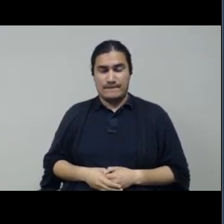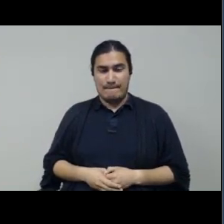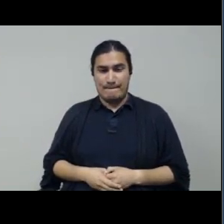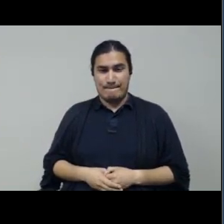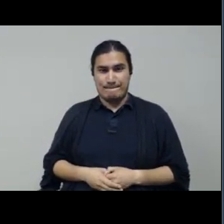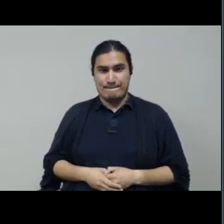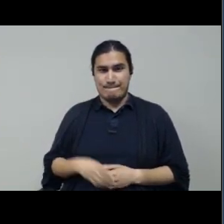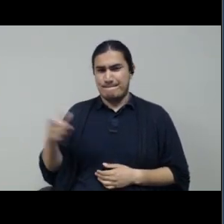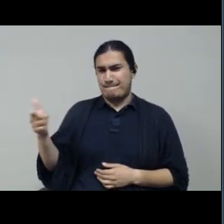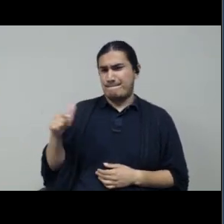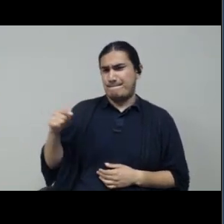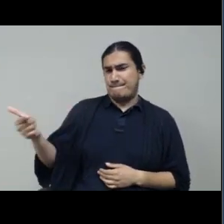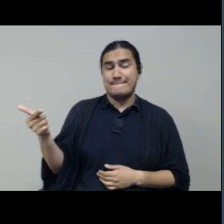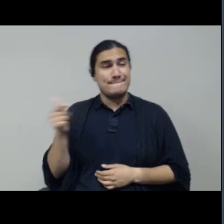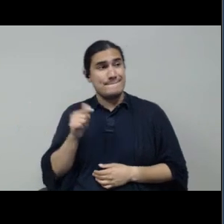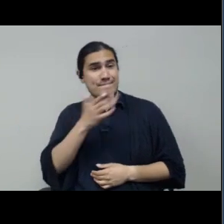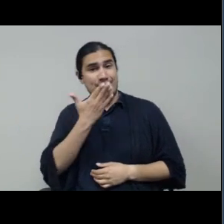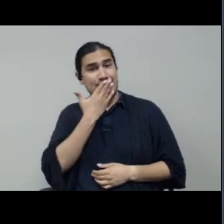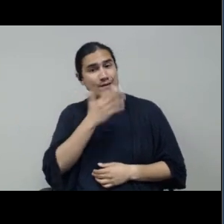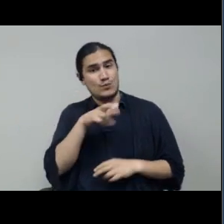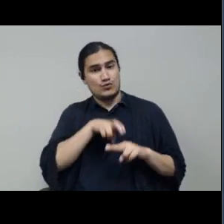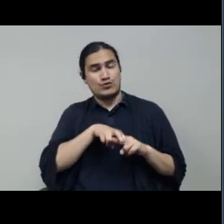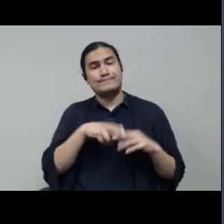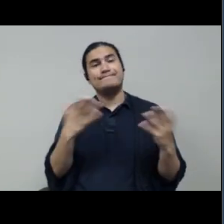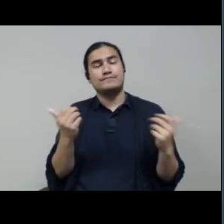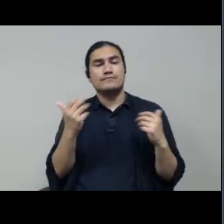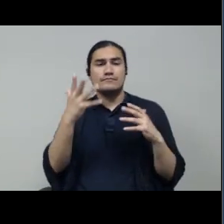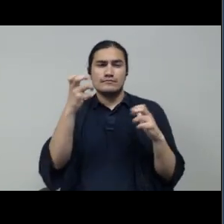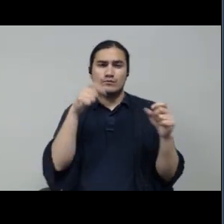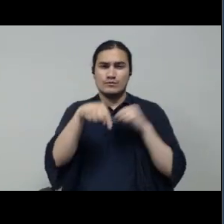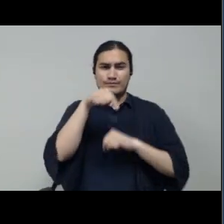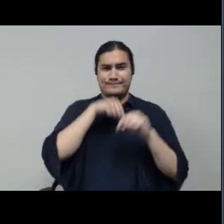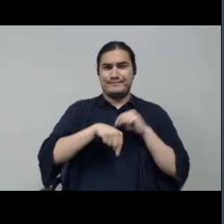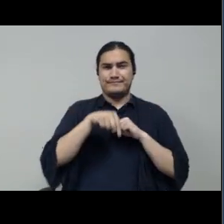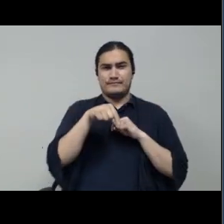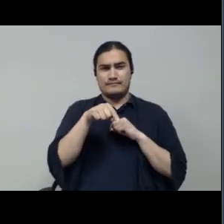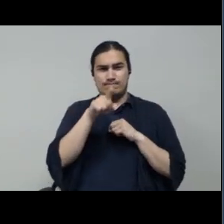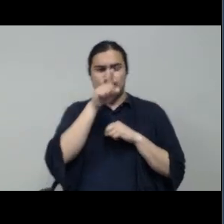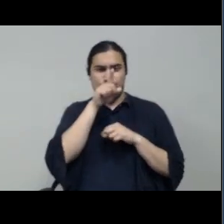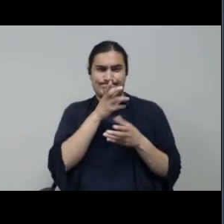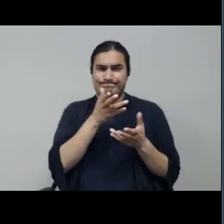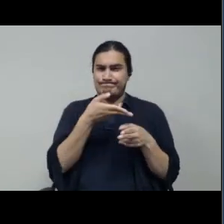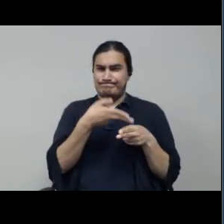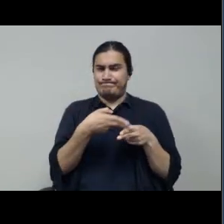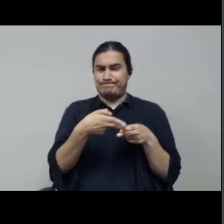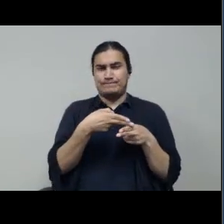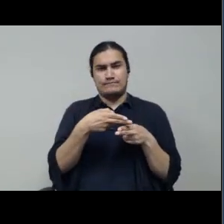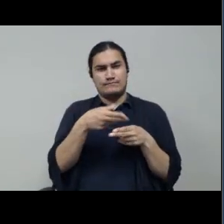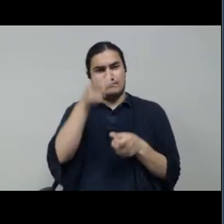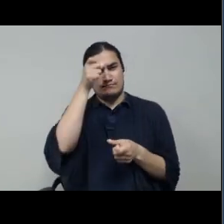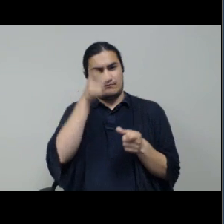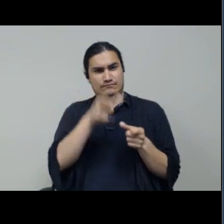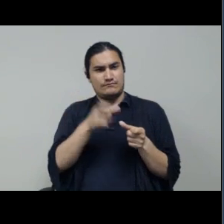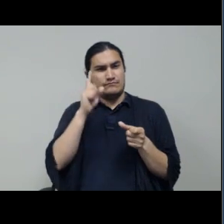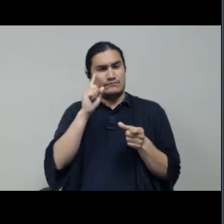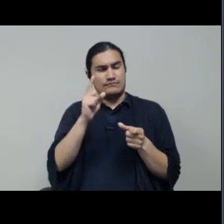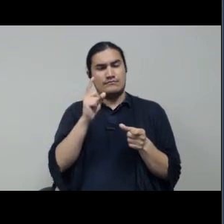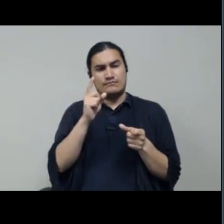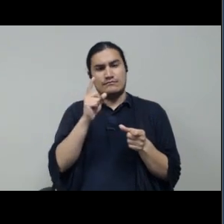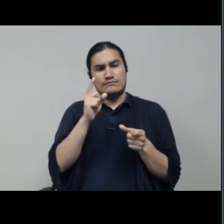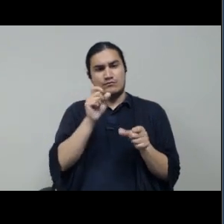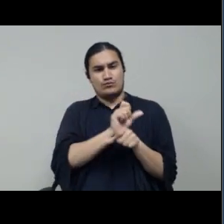Thank you, Chair. I wanted to go back very briefly on the remembrance of the fallen